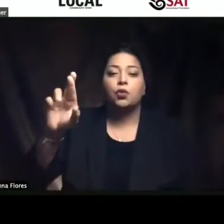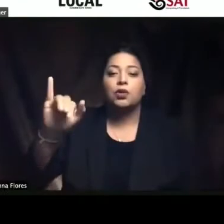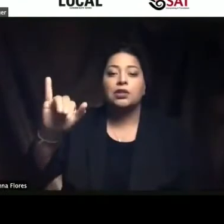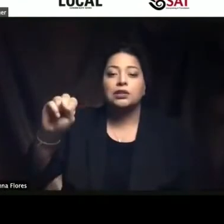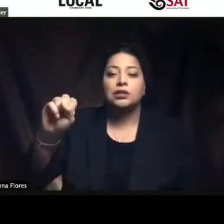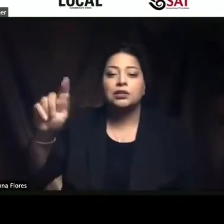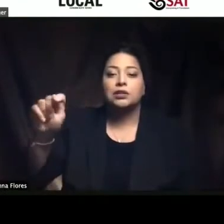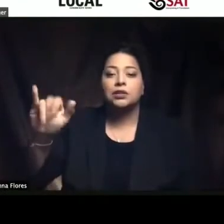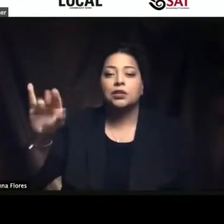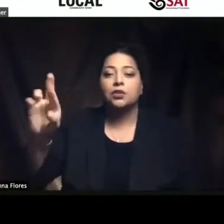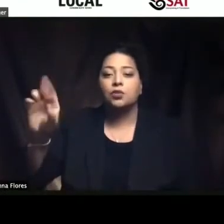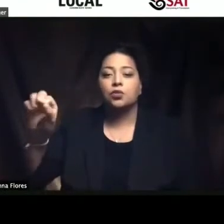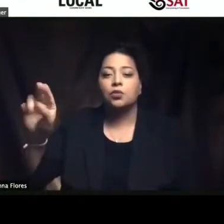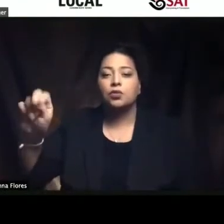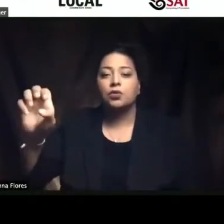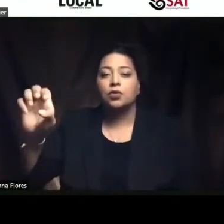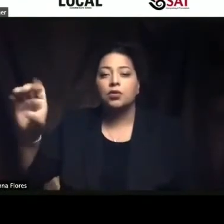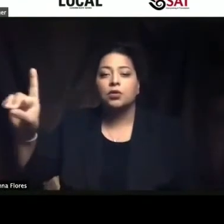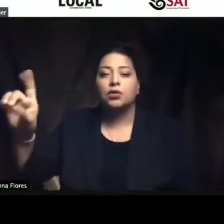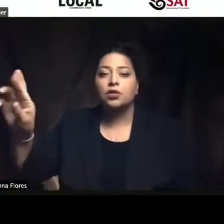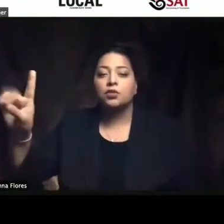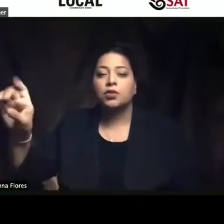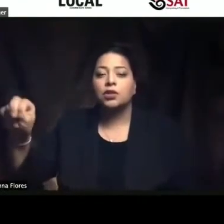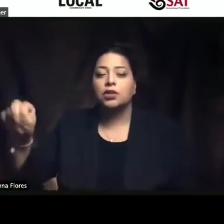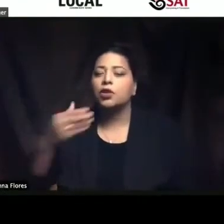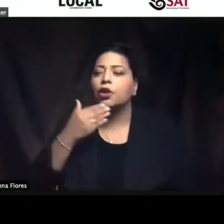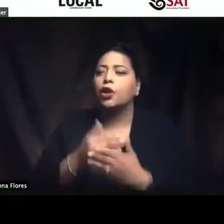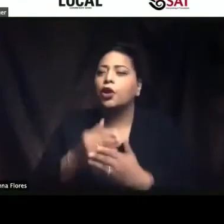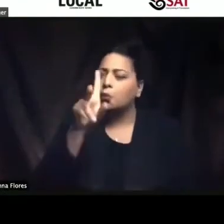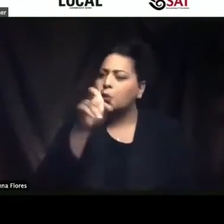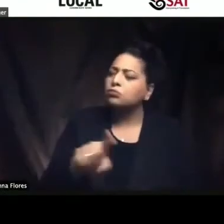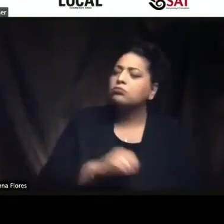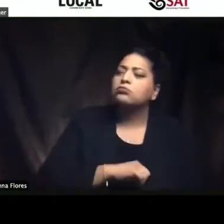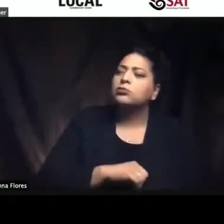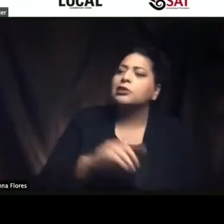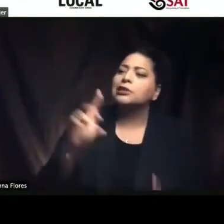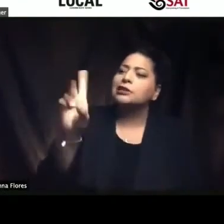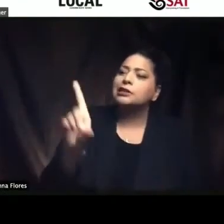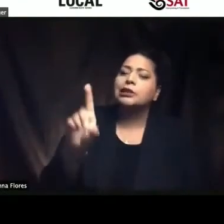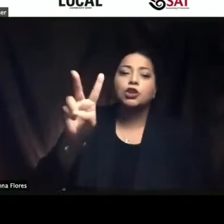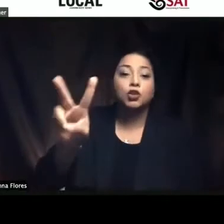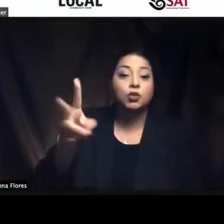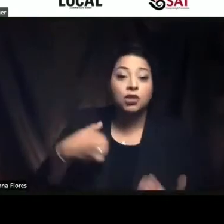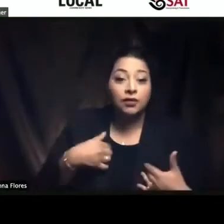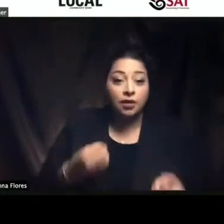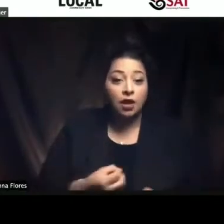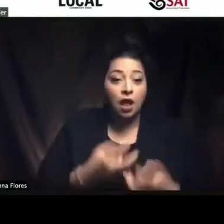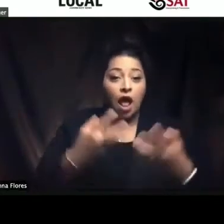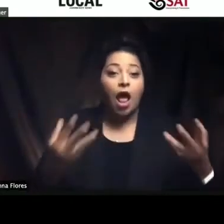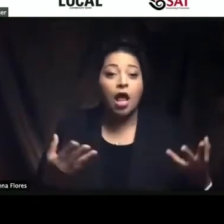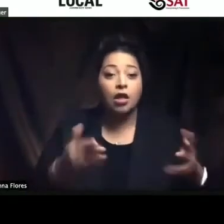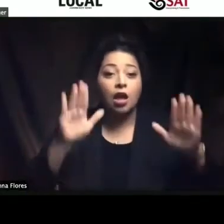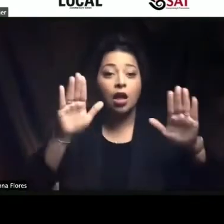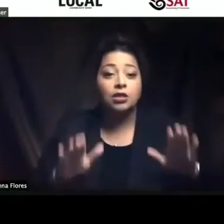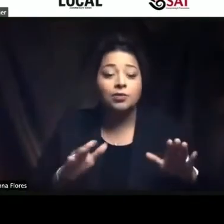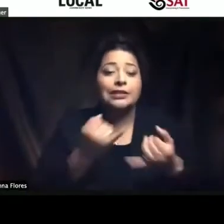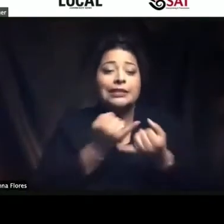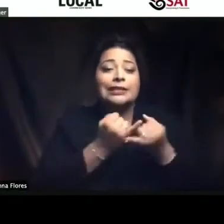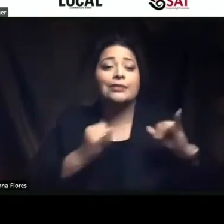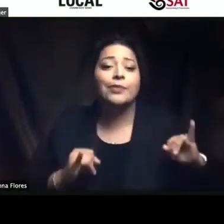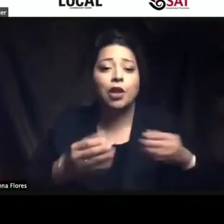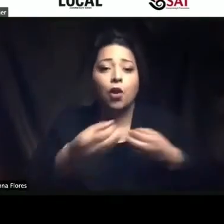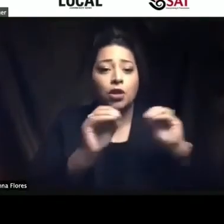Darden. Yes, ma'am. That's a great question. And so for District 2, we have a lot of great independent and individual